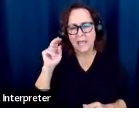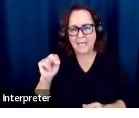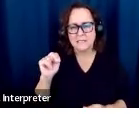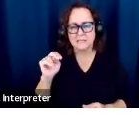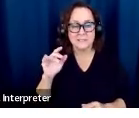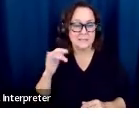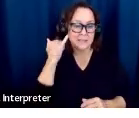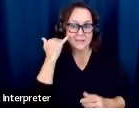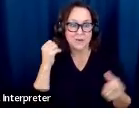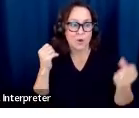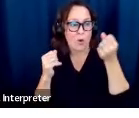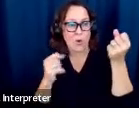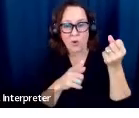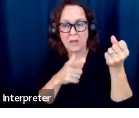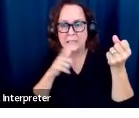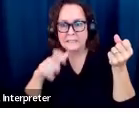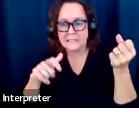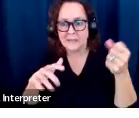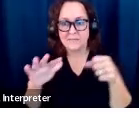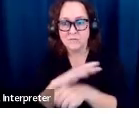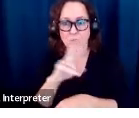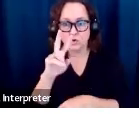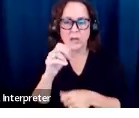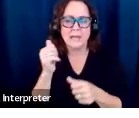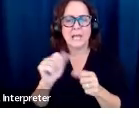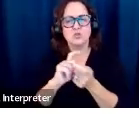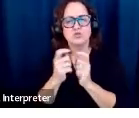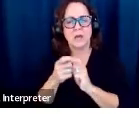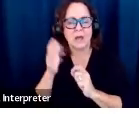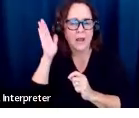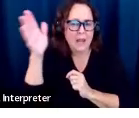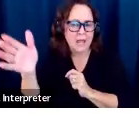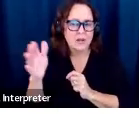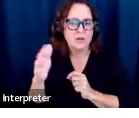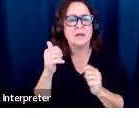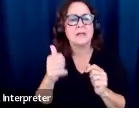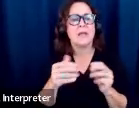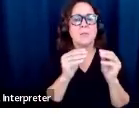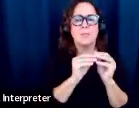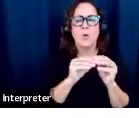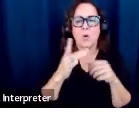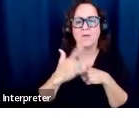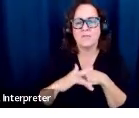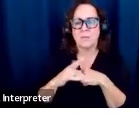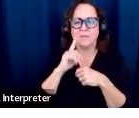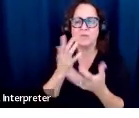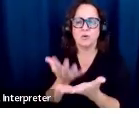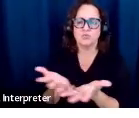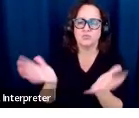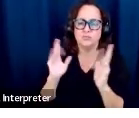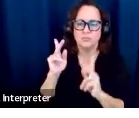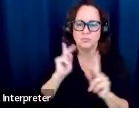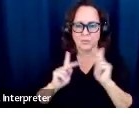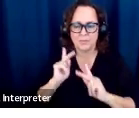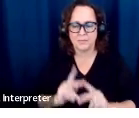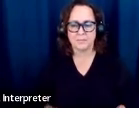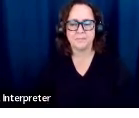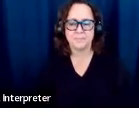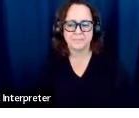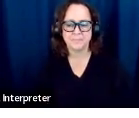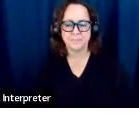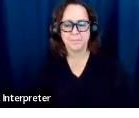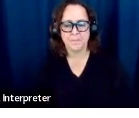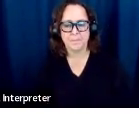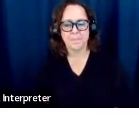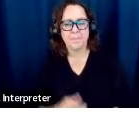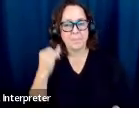are necessary, that is a change that can be made down the line to free up more space. Additionally, space may become available if